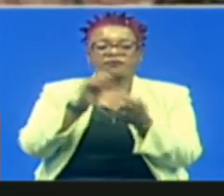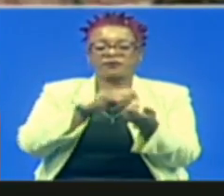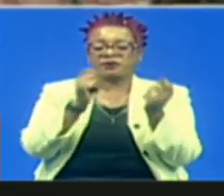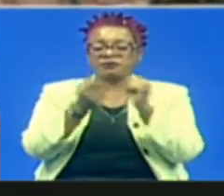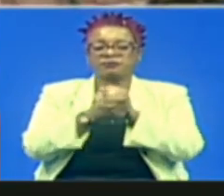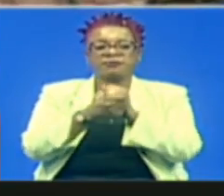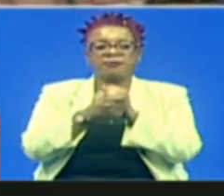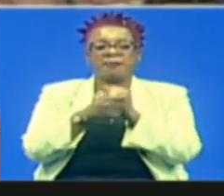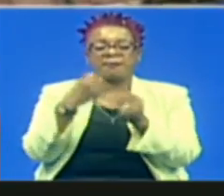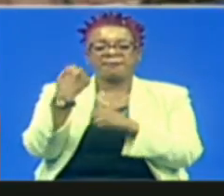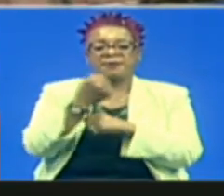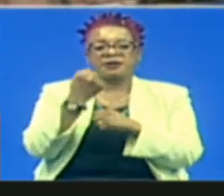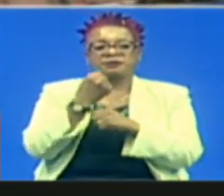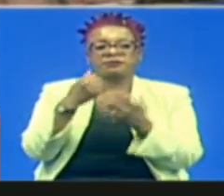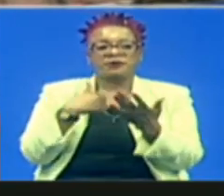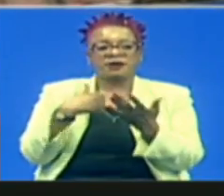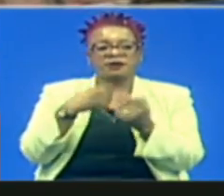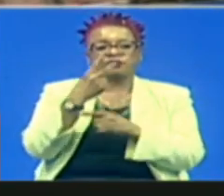in May stood at